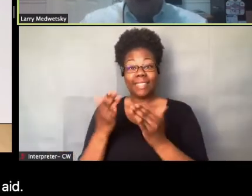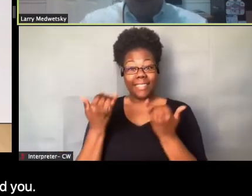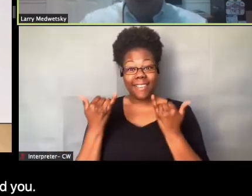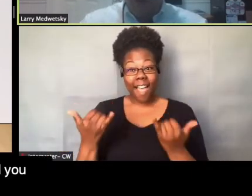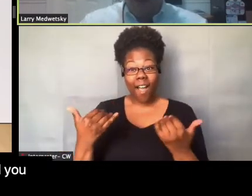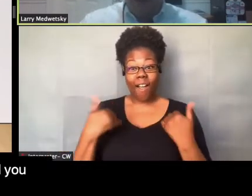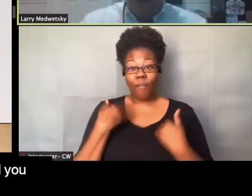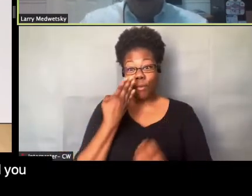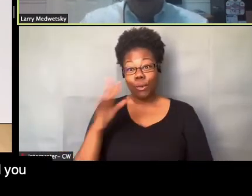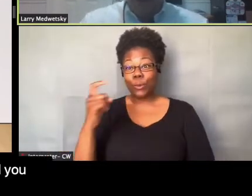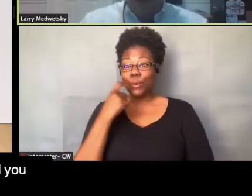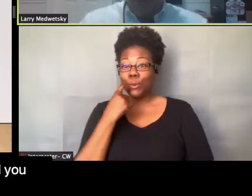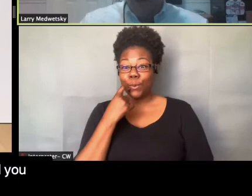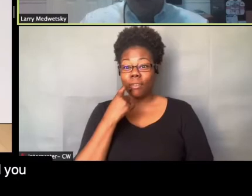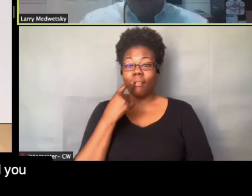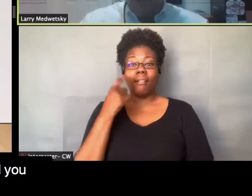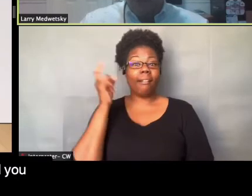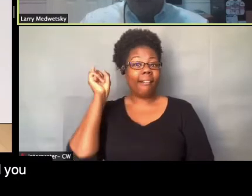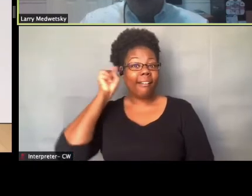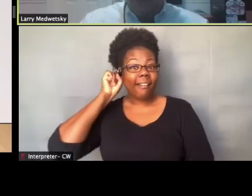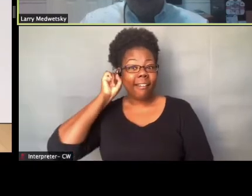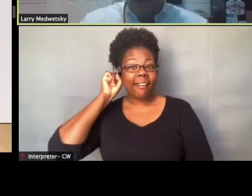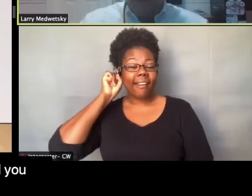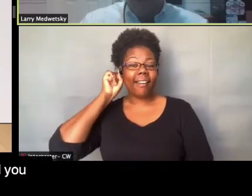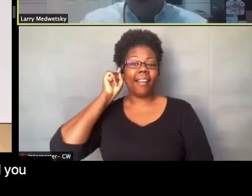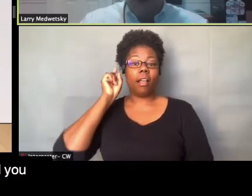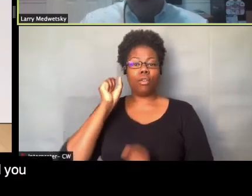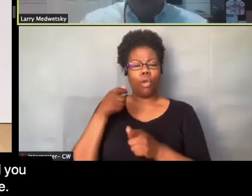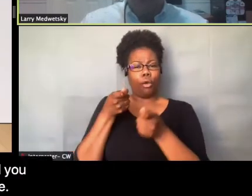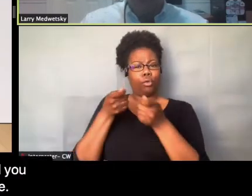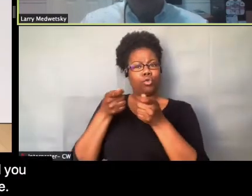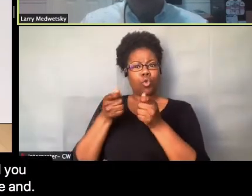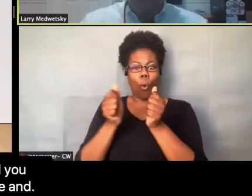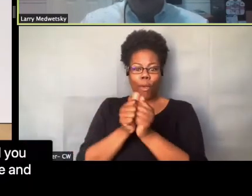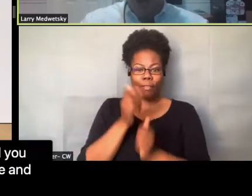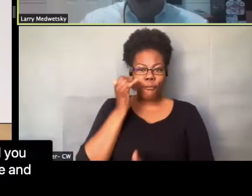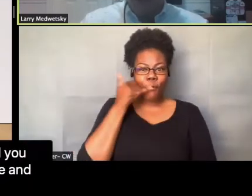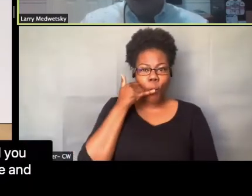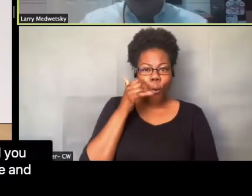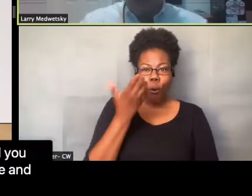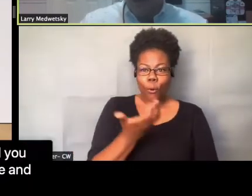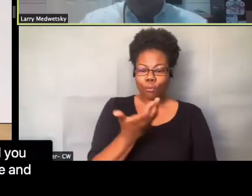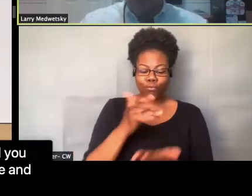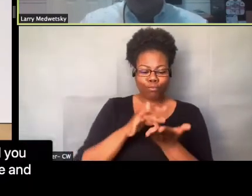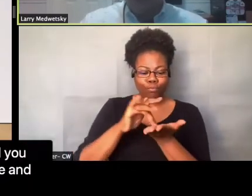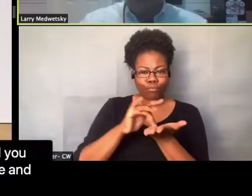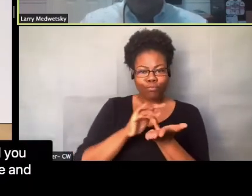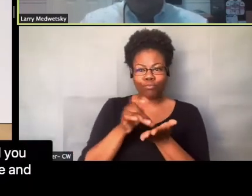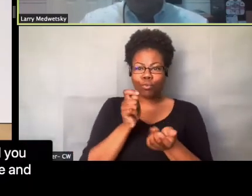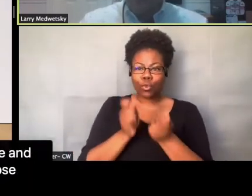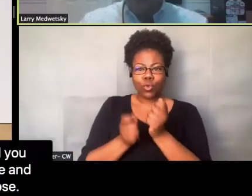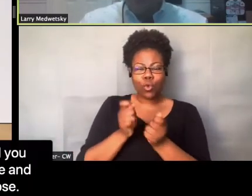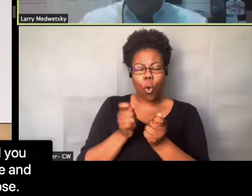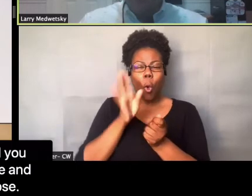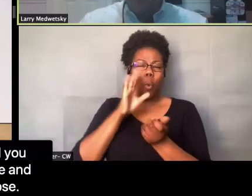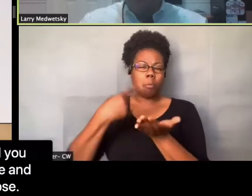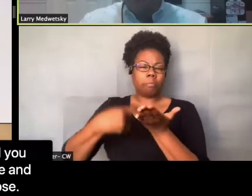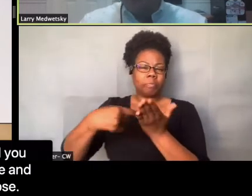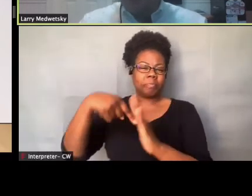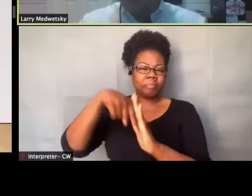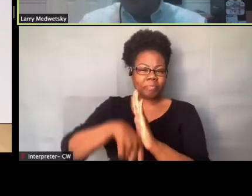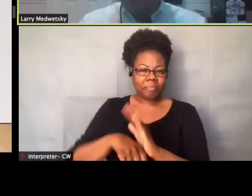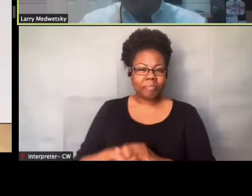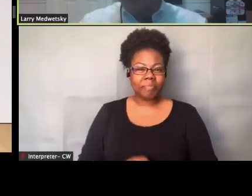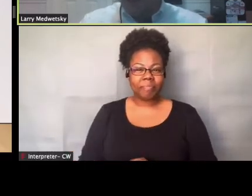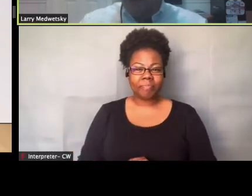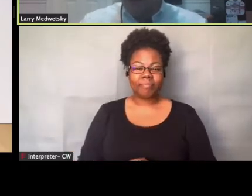can control and via, like a cell phone, and you can talk, and we're going to talk about those. And then this